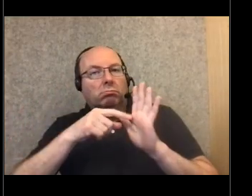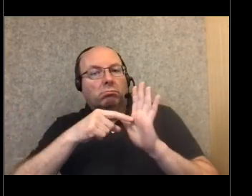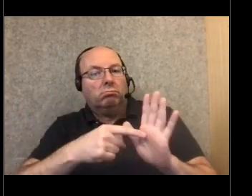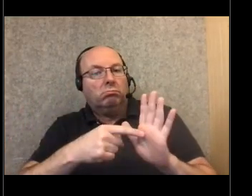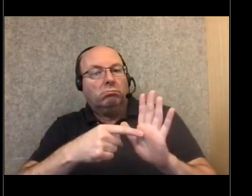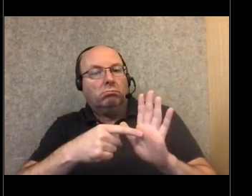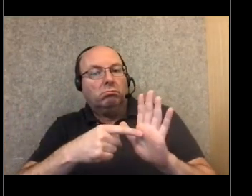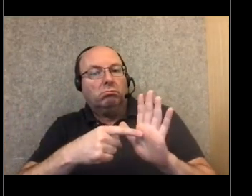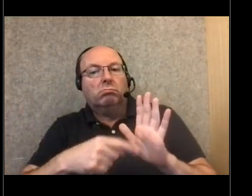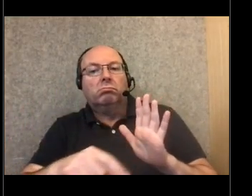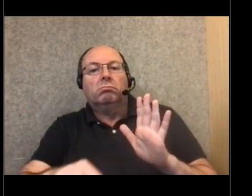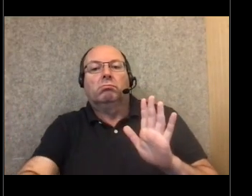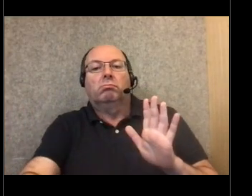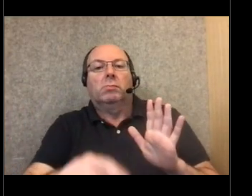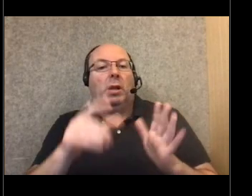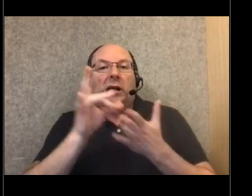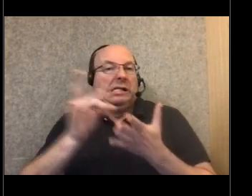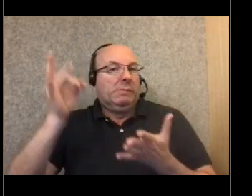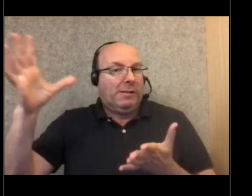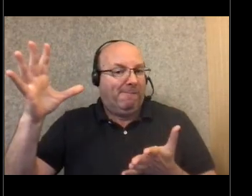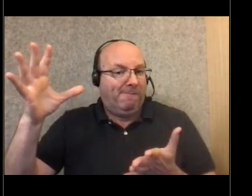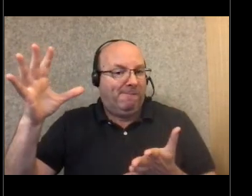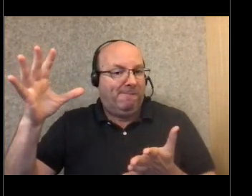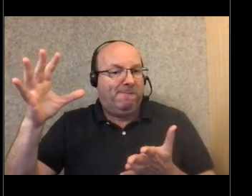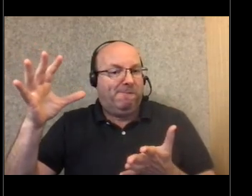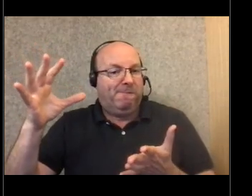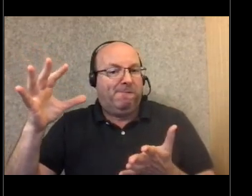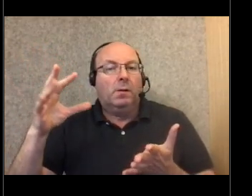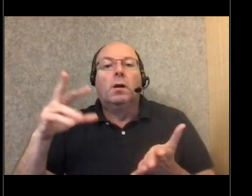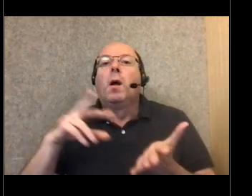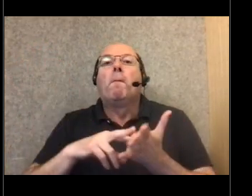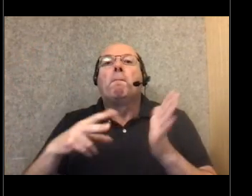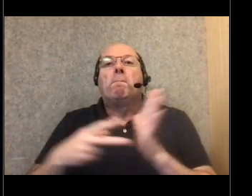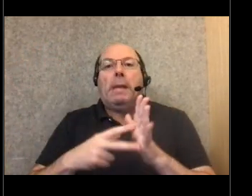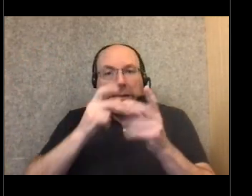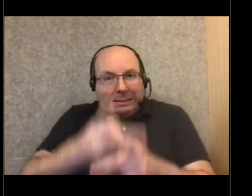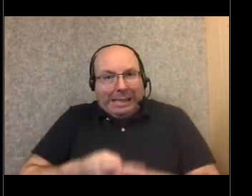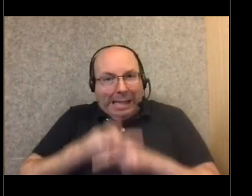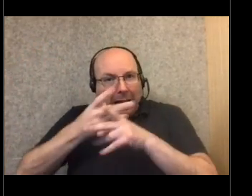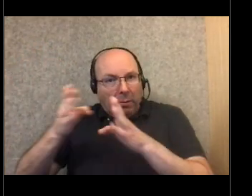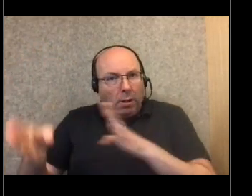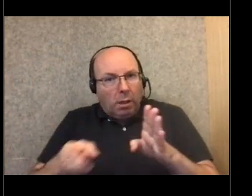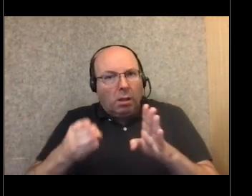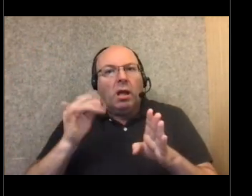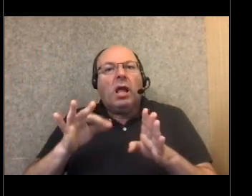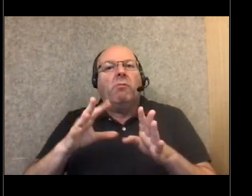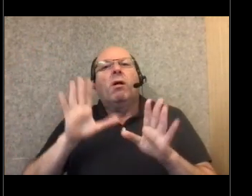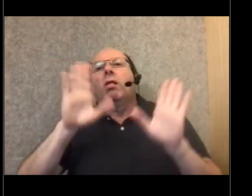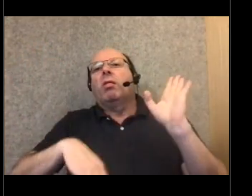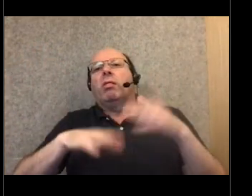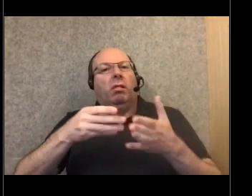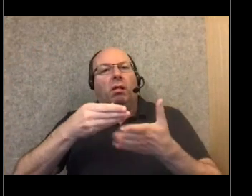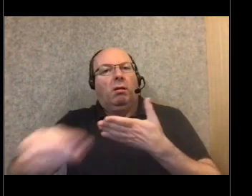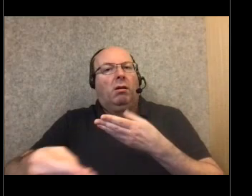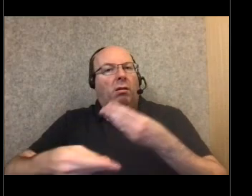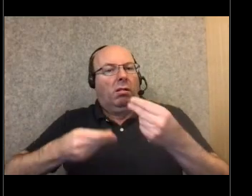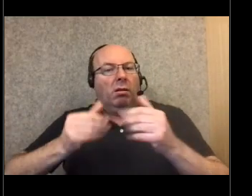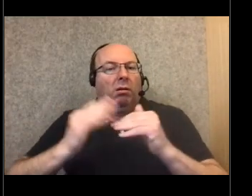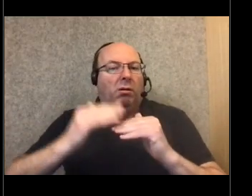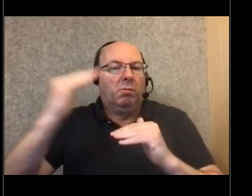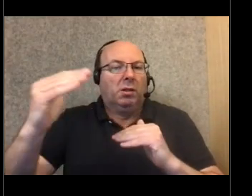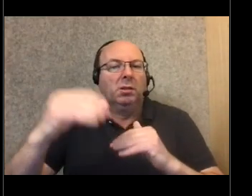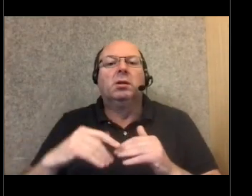Deliberate manipulation of the grade to avoid the requirements of the FHA is regarded as